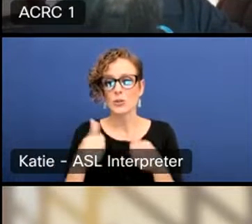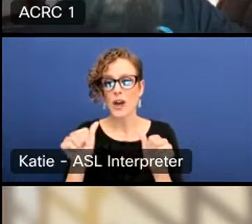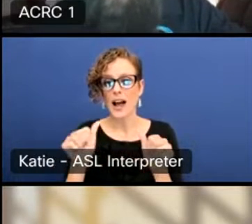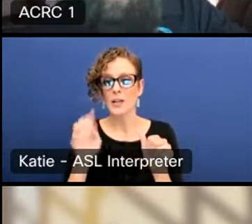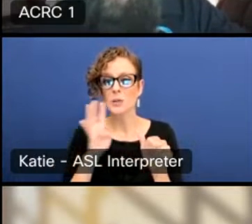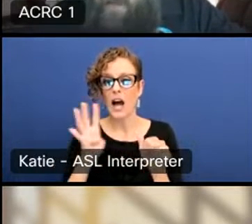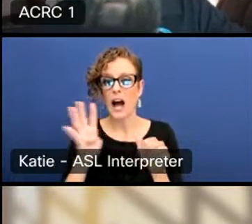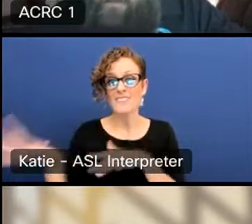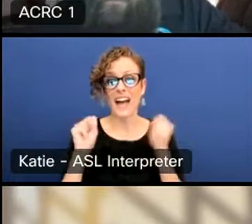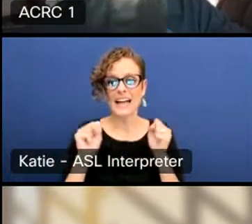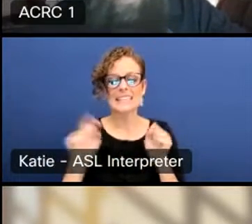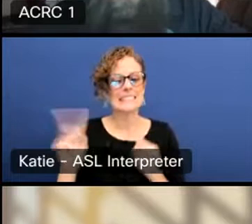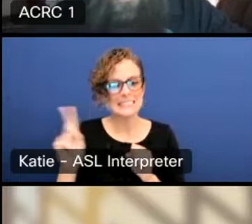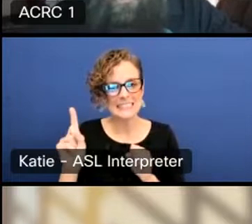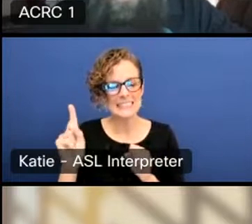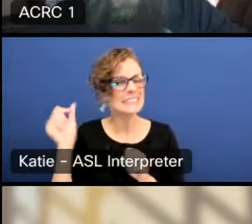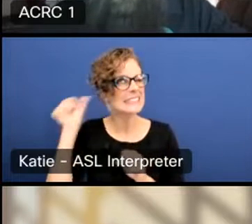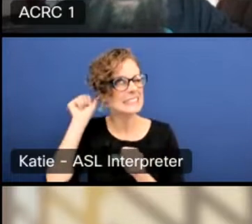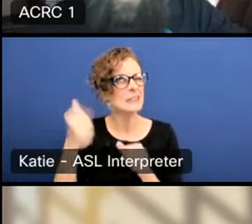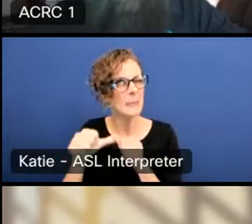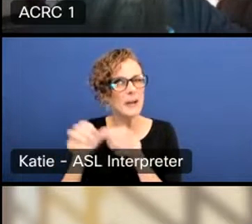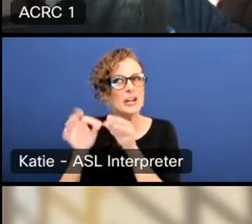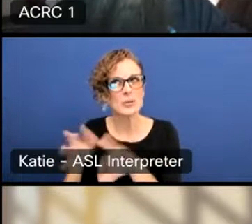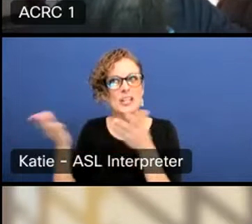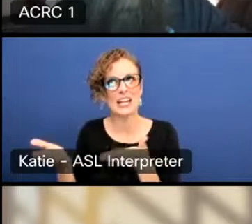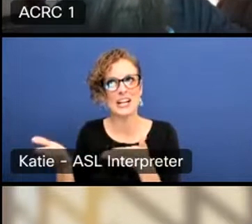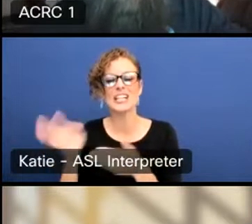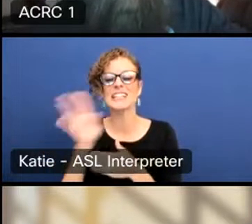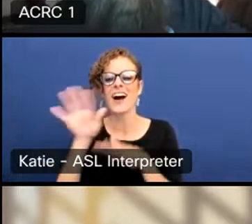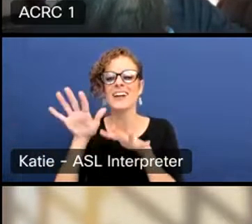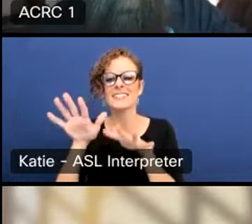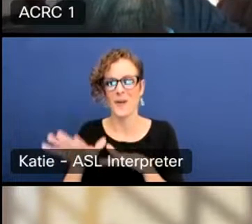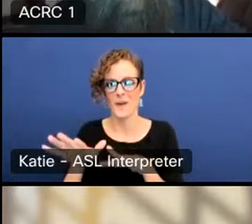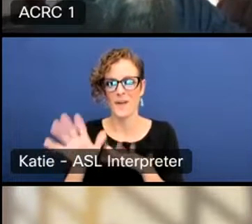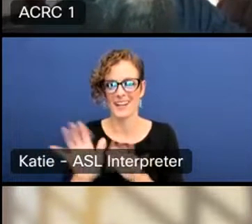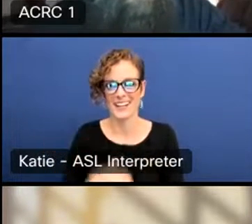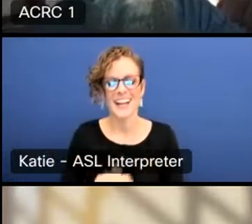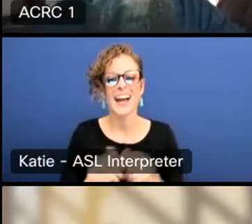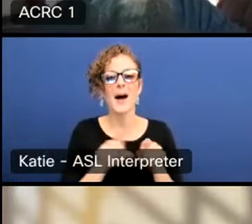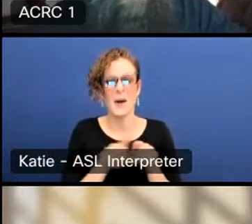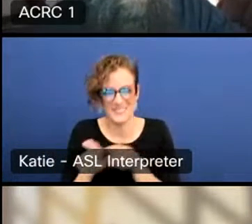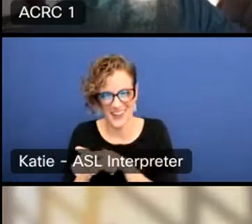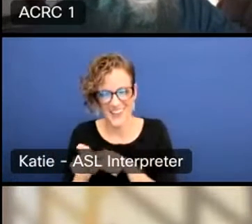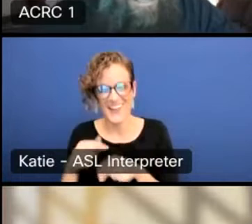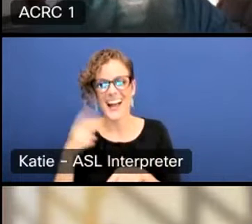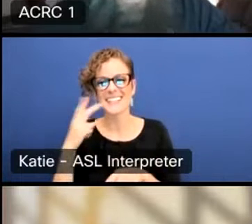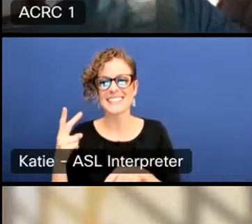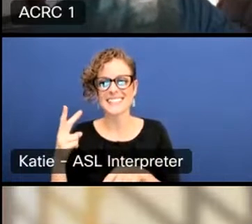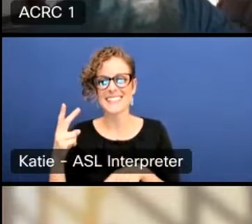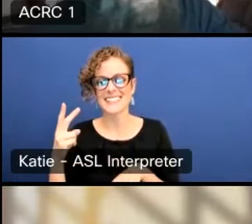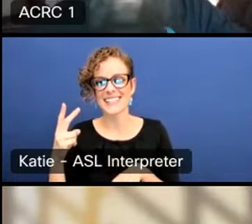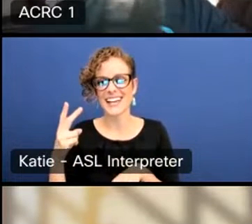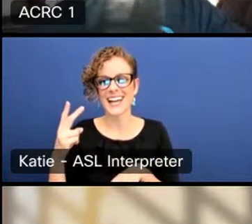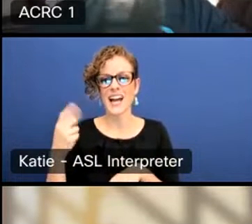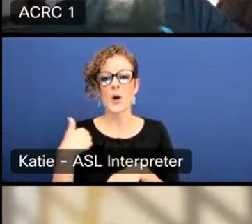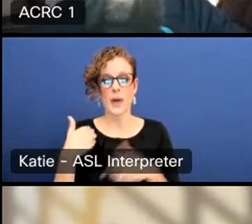not super fast when we have interpreters as well. And then also I see that